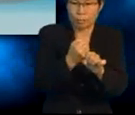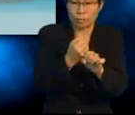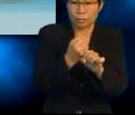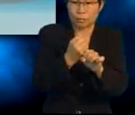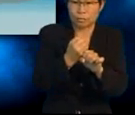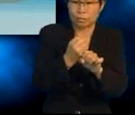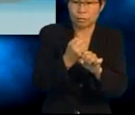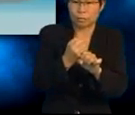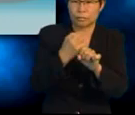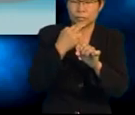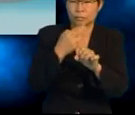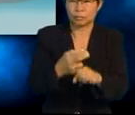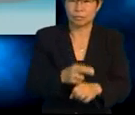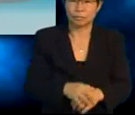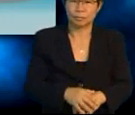chemical reactions.